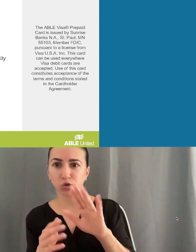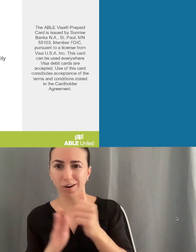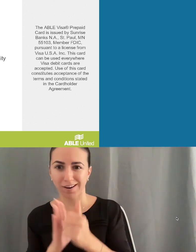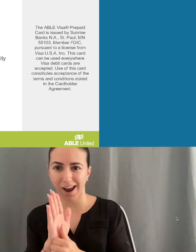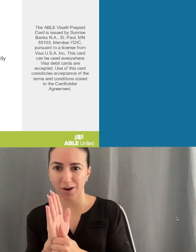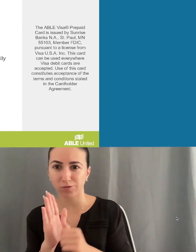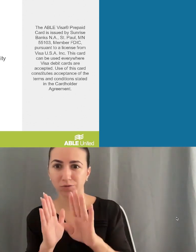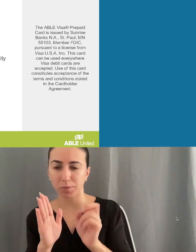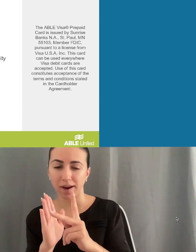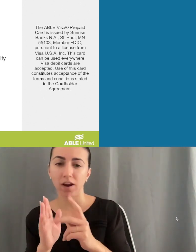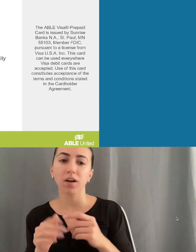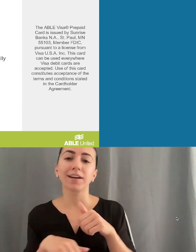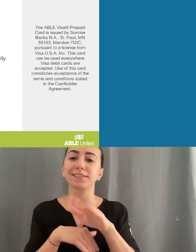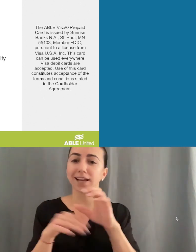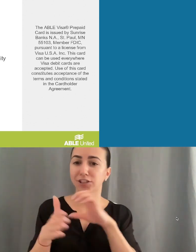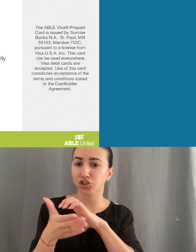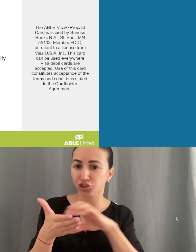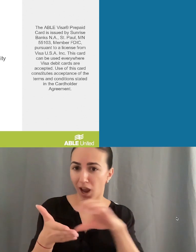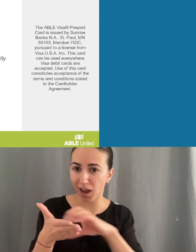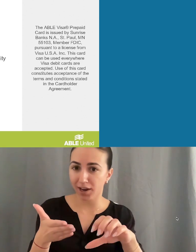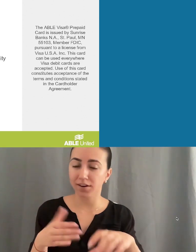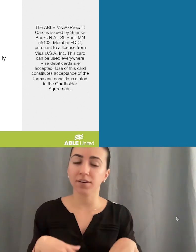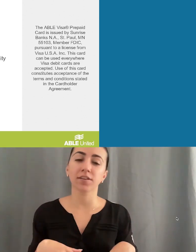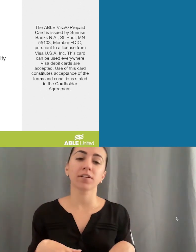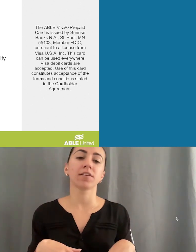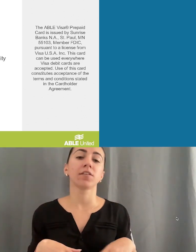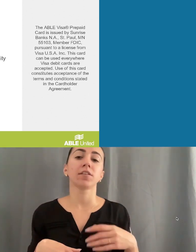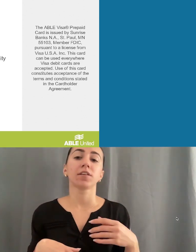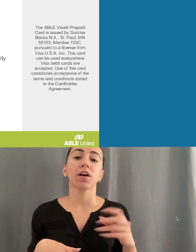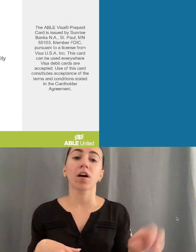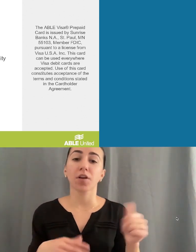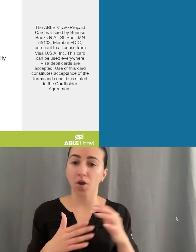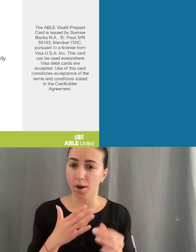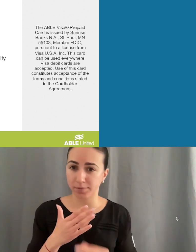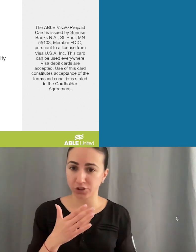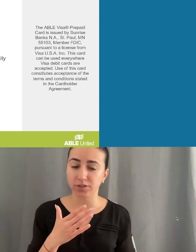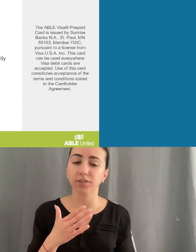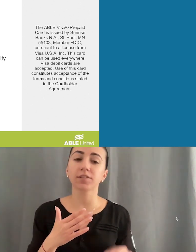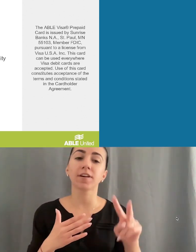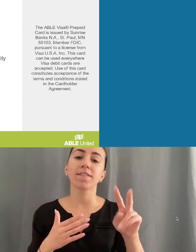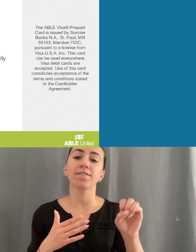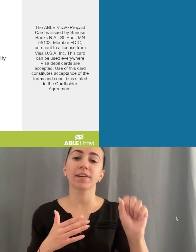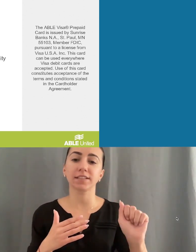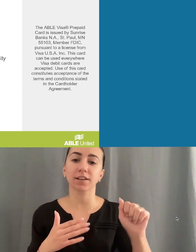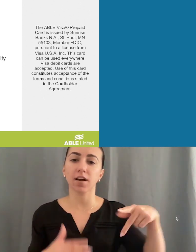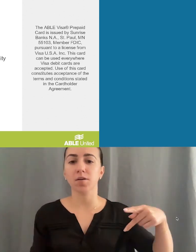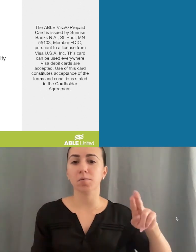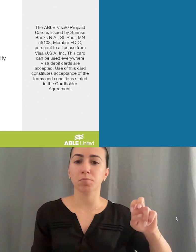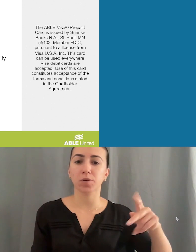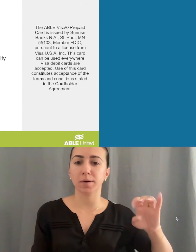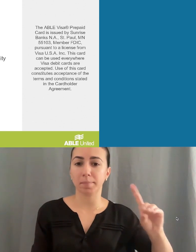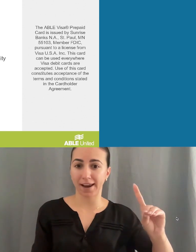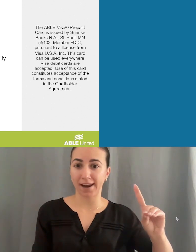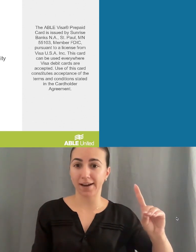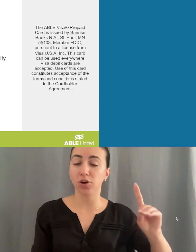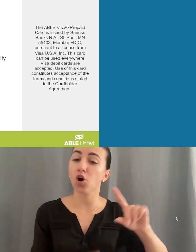check to be sent to the beneficiary or a third party, or we have an optional ABLE Visa prepaid card, and that is a